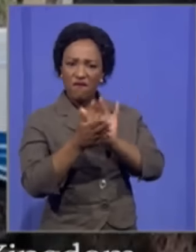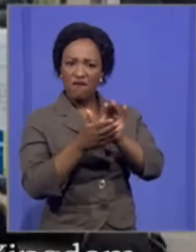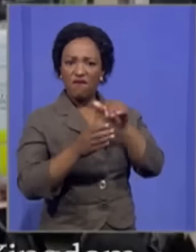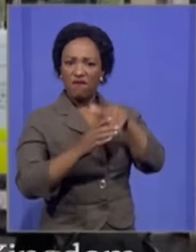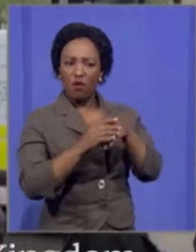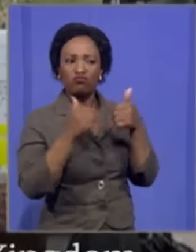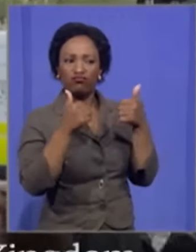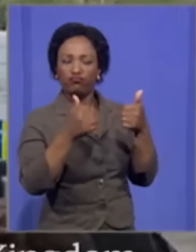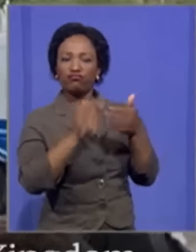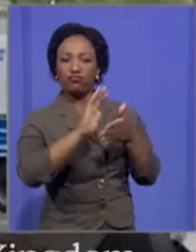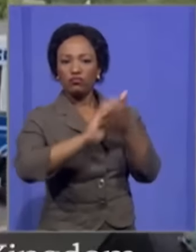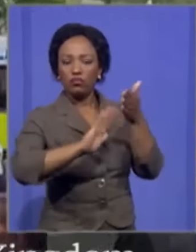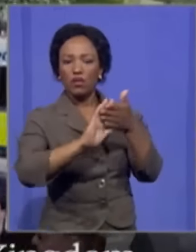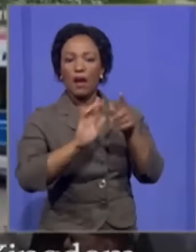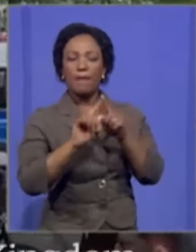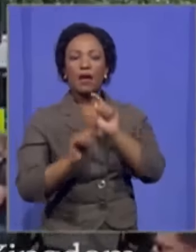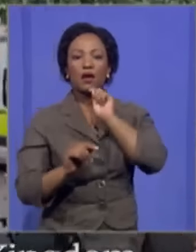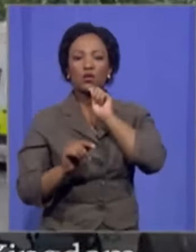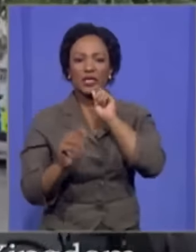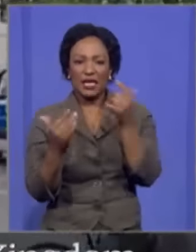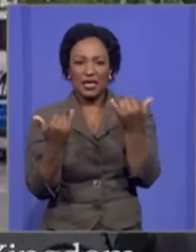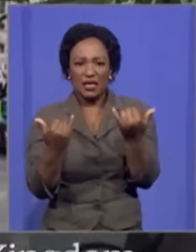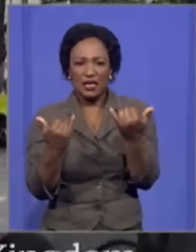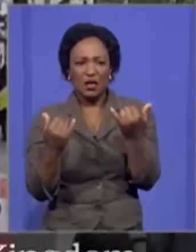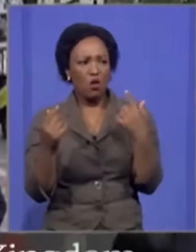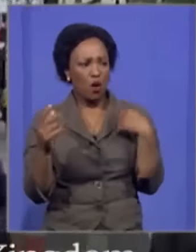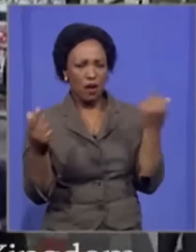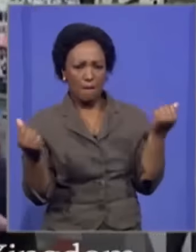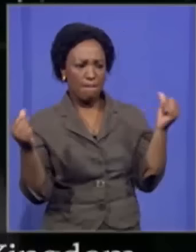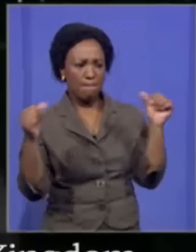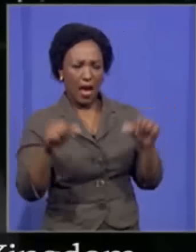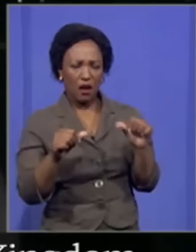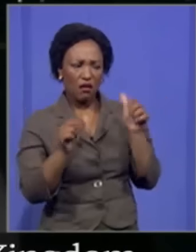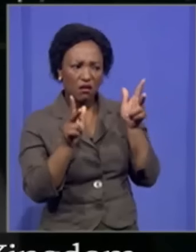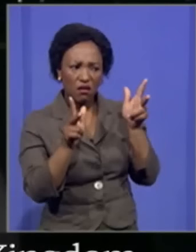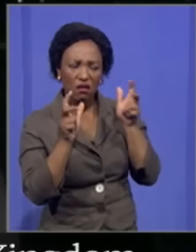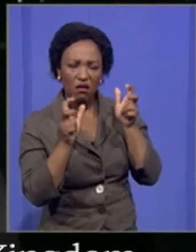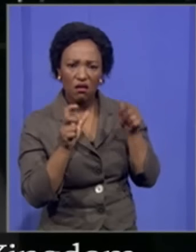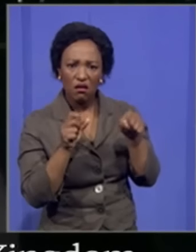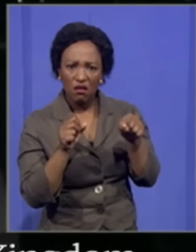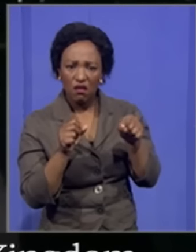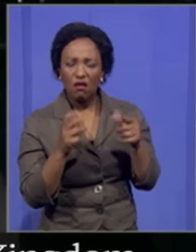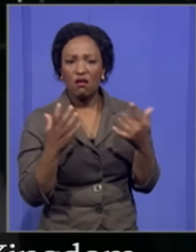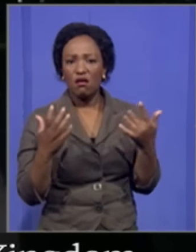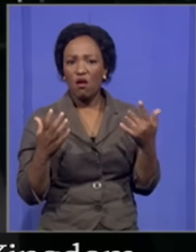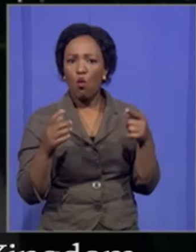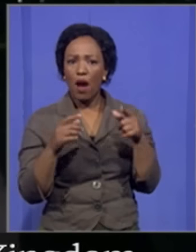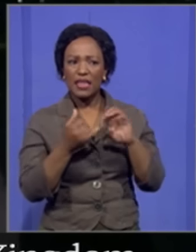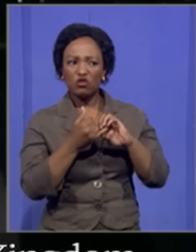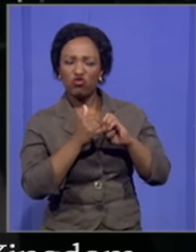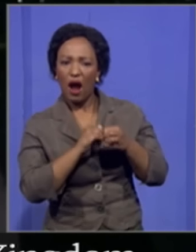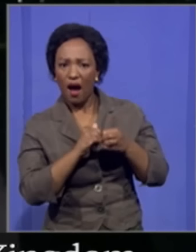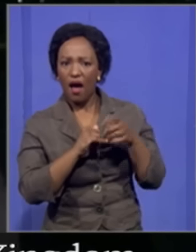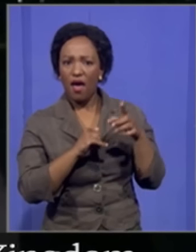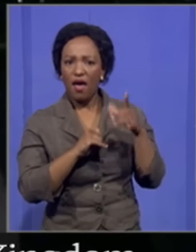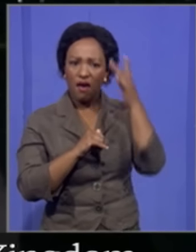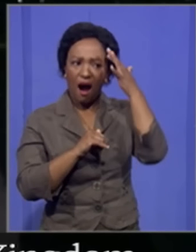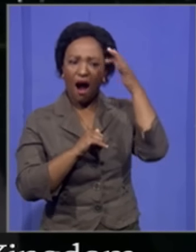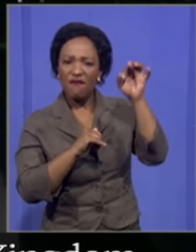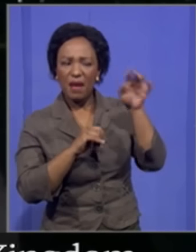ba le bothata o seng haka jeno ha re tsoha re fumane peelo ya hore ho bile le teko ya ho dia mmuso naheng eo